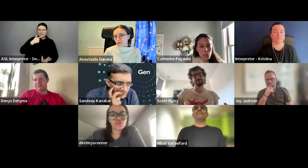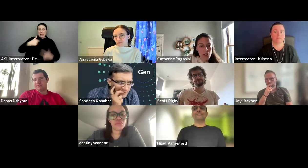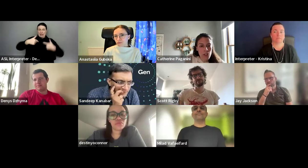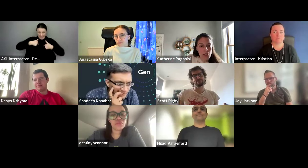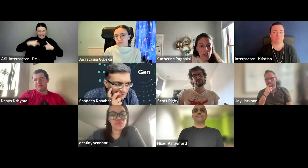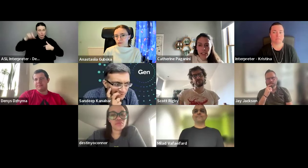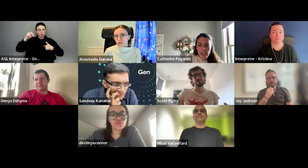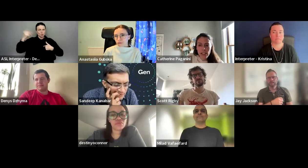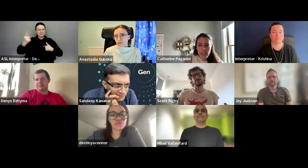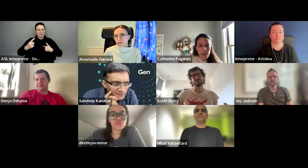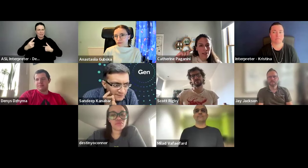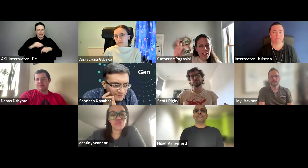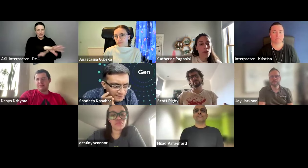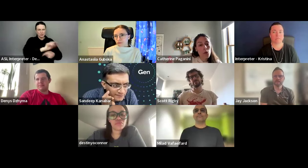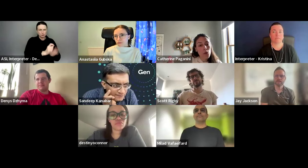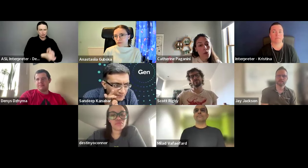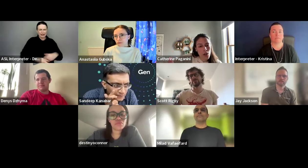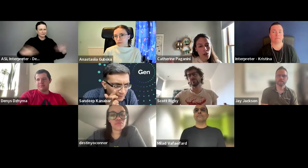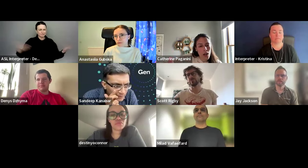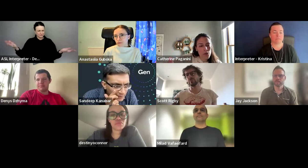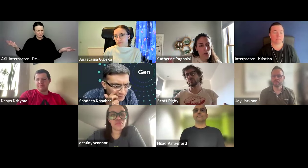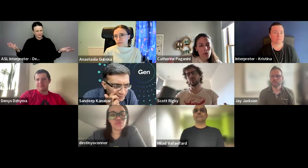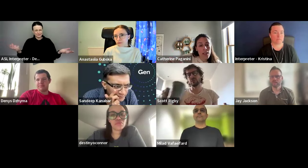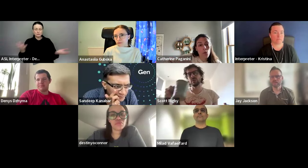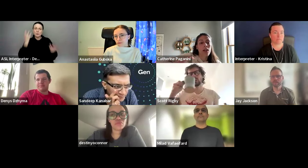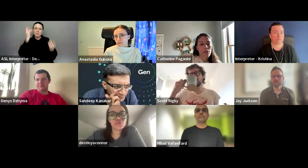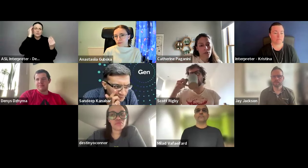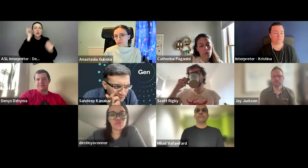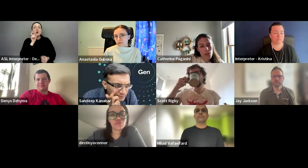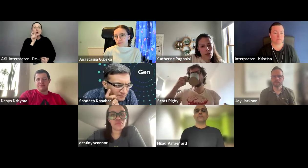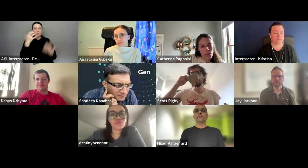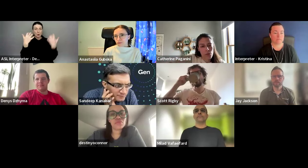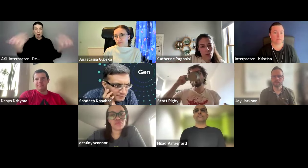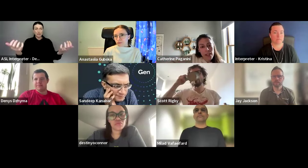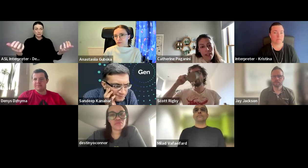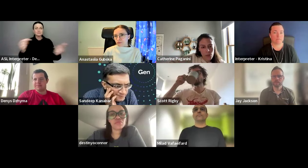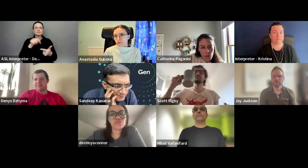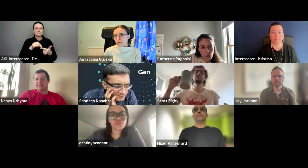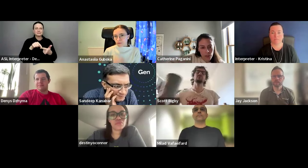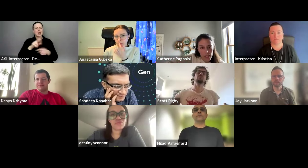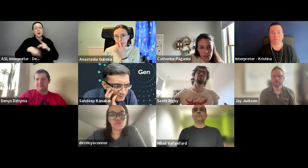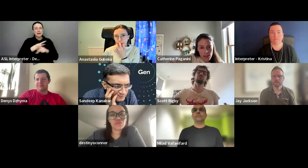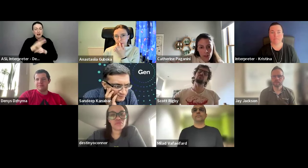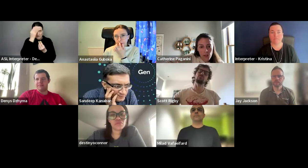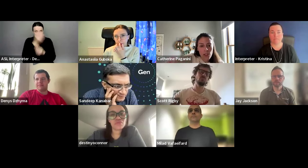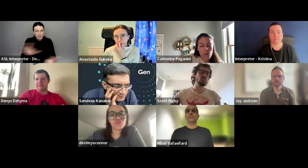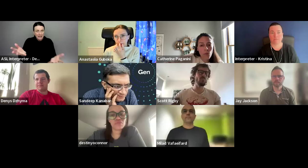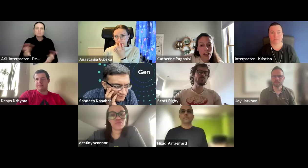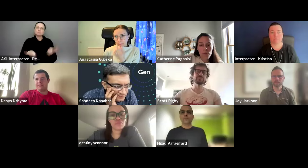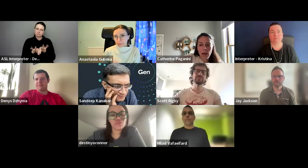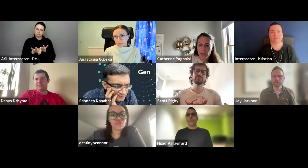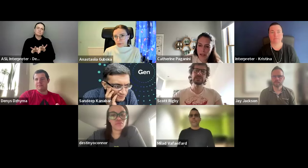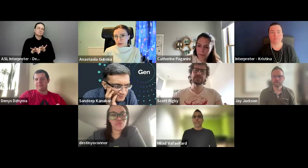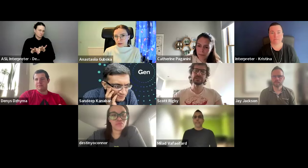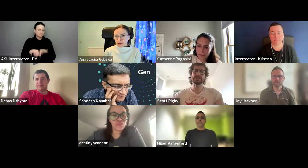to help bring change. That's why I think thinking about who you're talking to and what kind of information you're providing is really important, right? Because